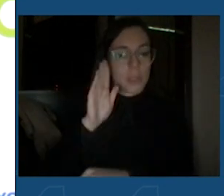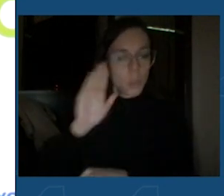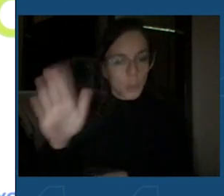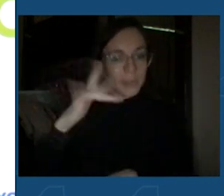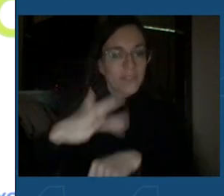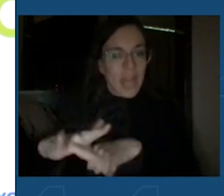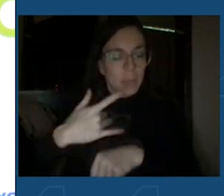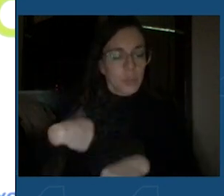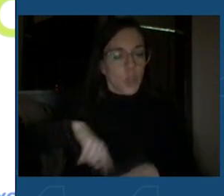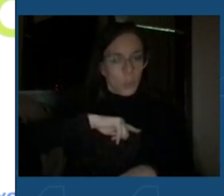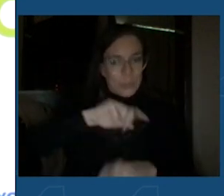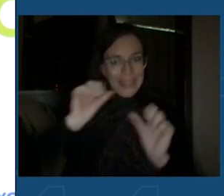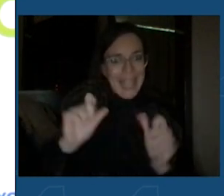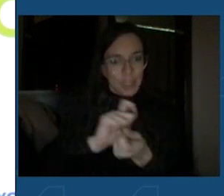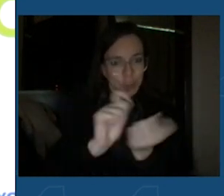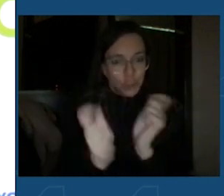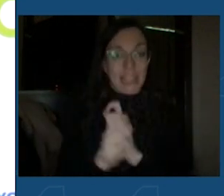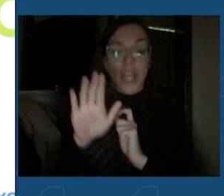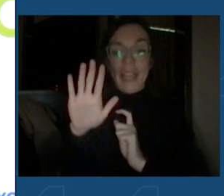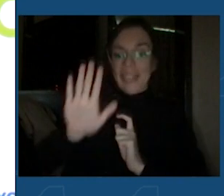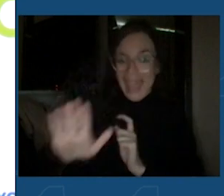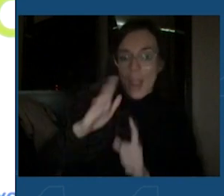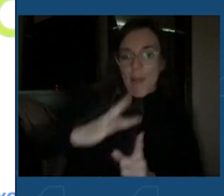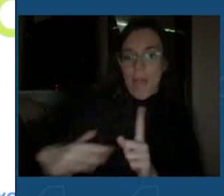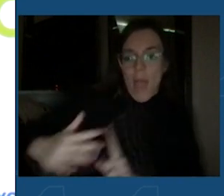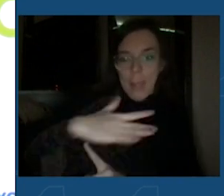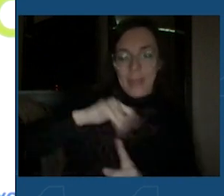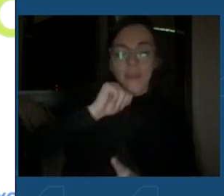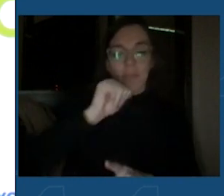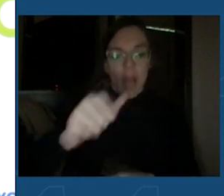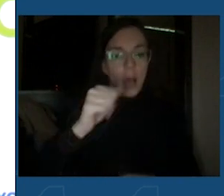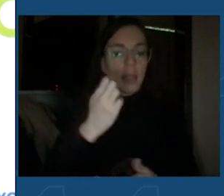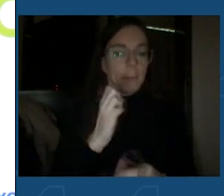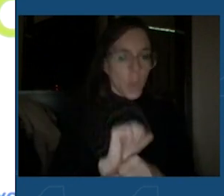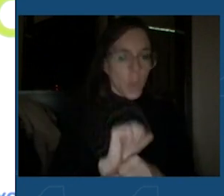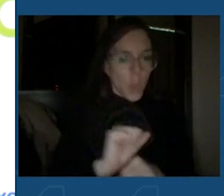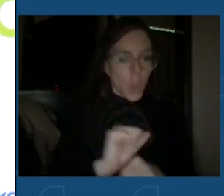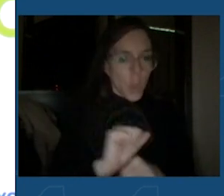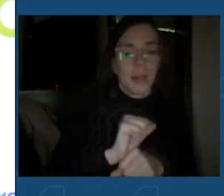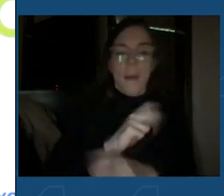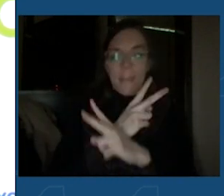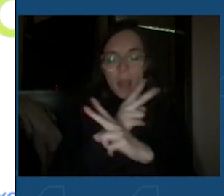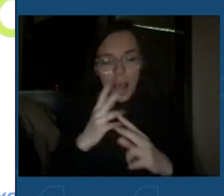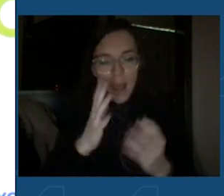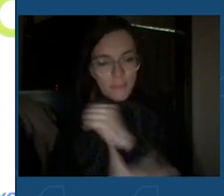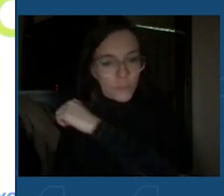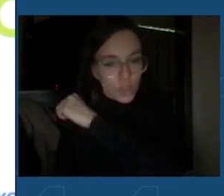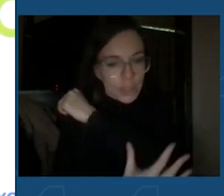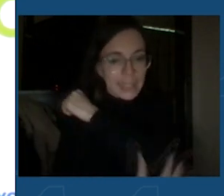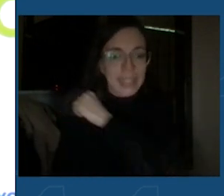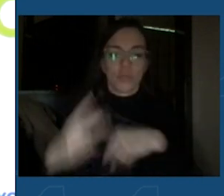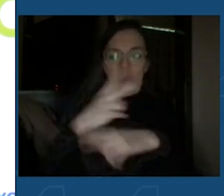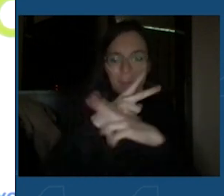can change their climate of unemployment, poverty, criminality, and see that there's possibility as we change